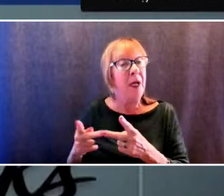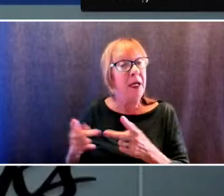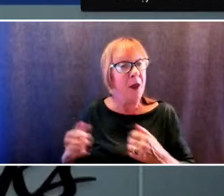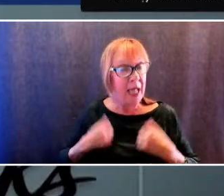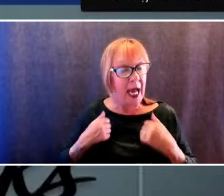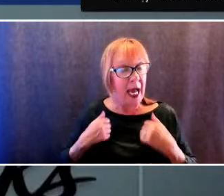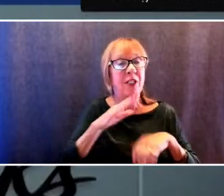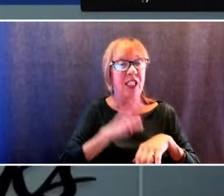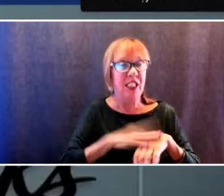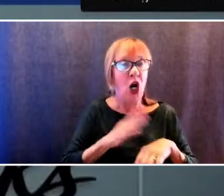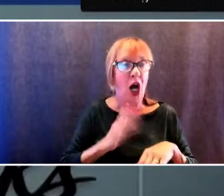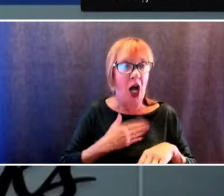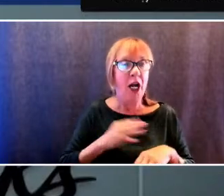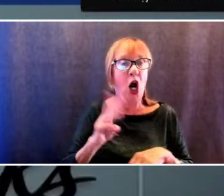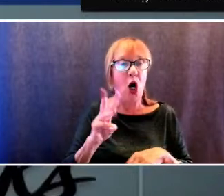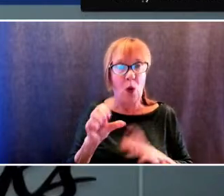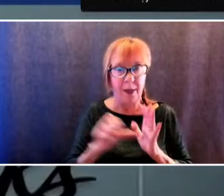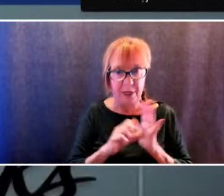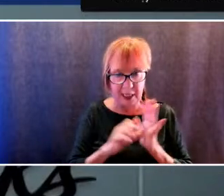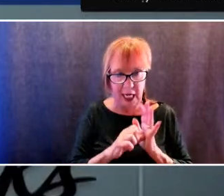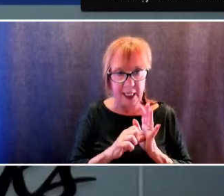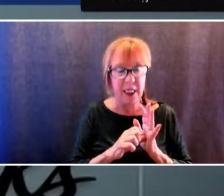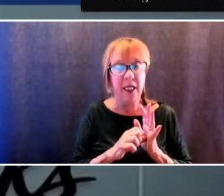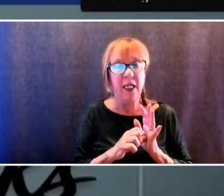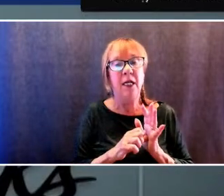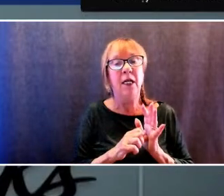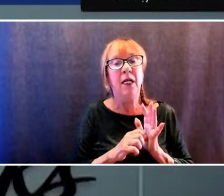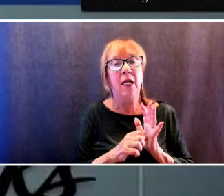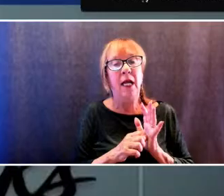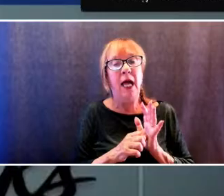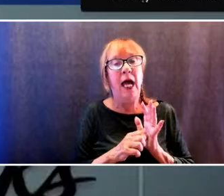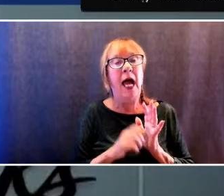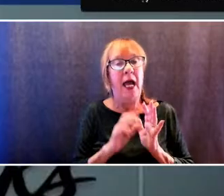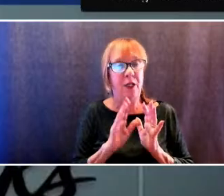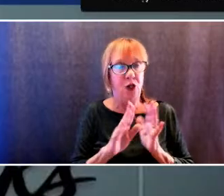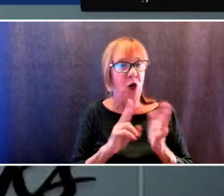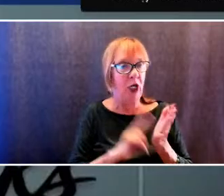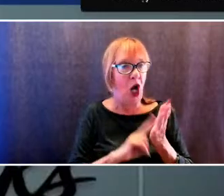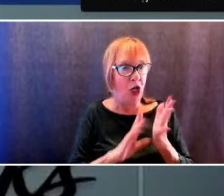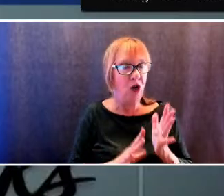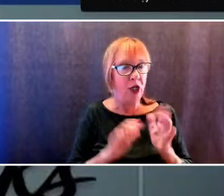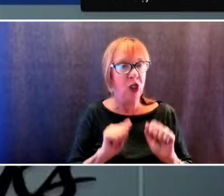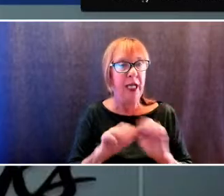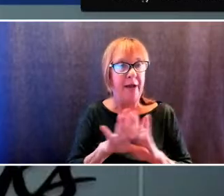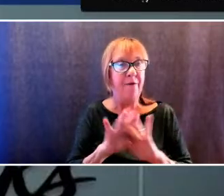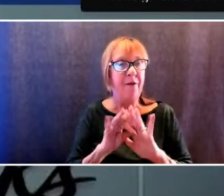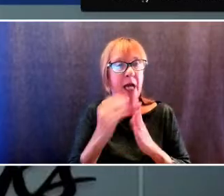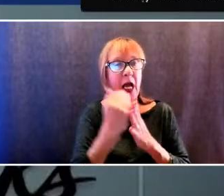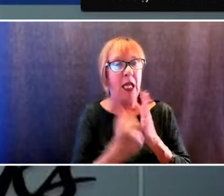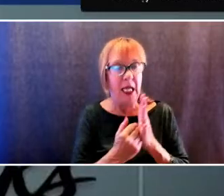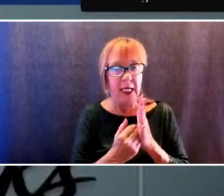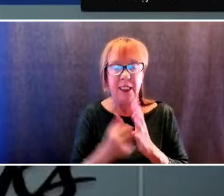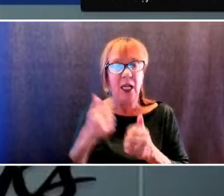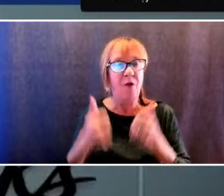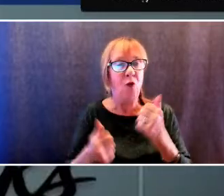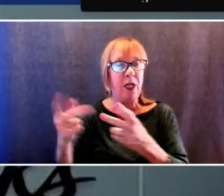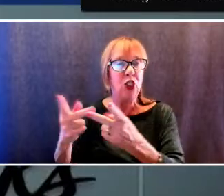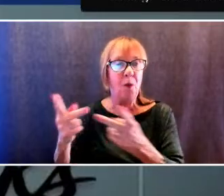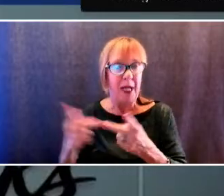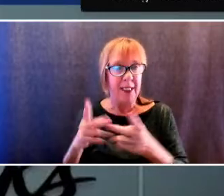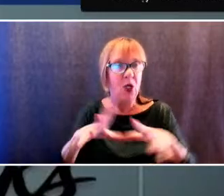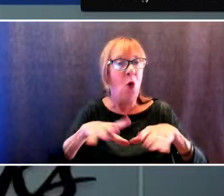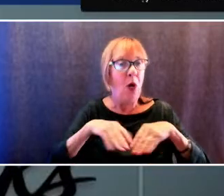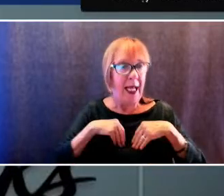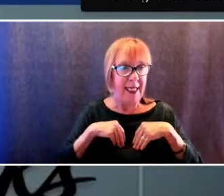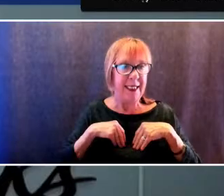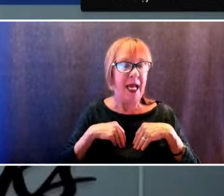debris removal, your contractor or landscaper can find a list of facilities that can accept material. And so